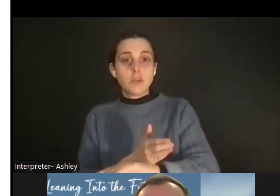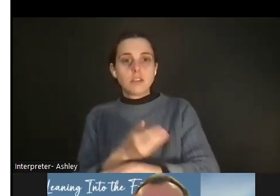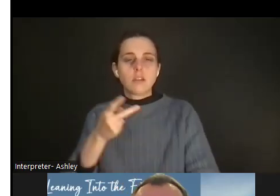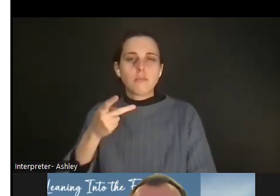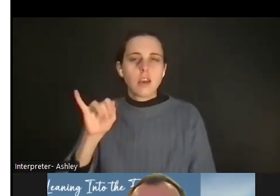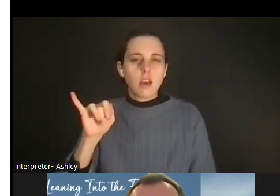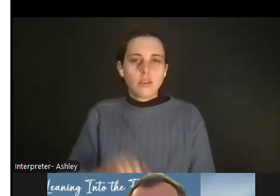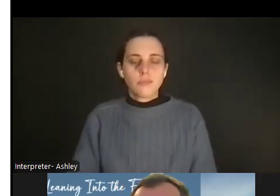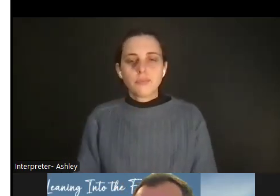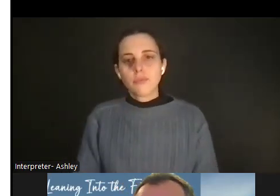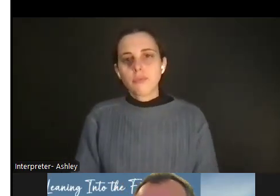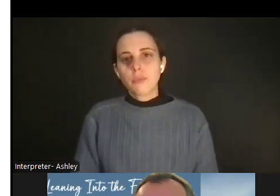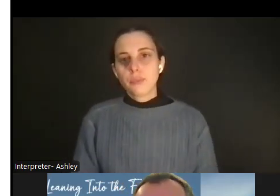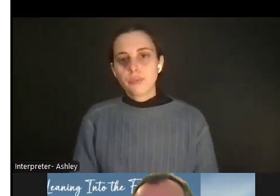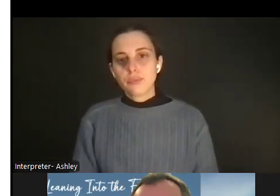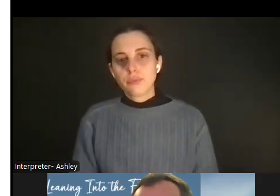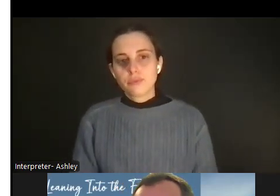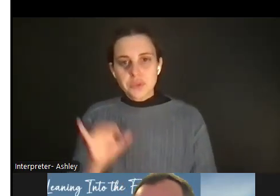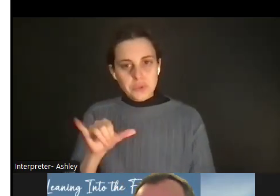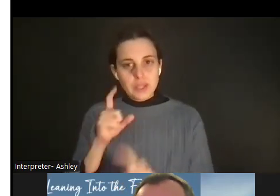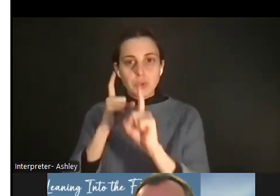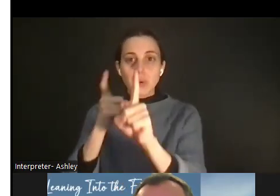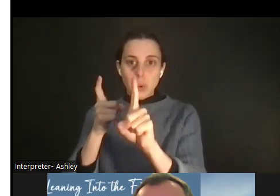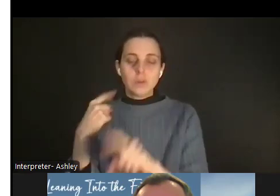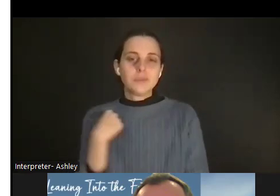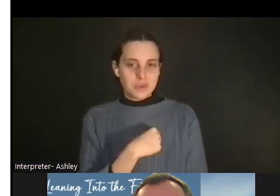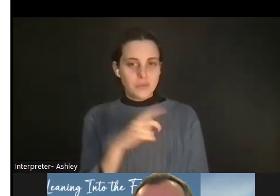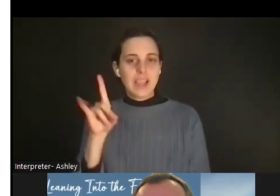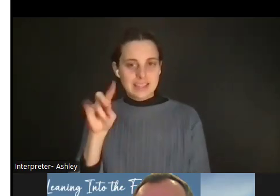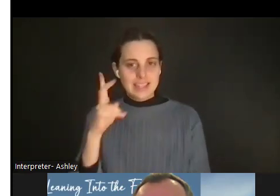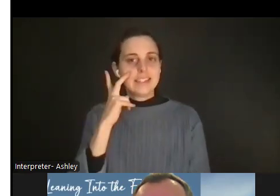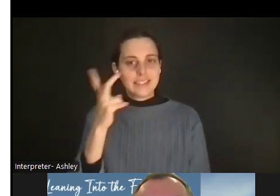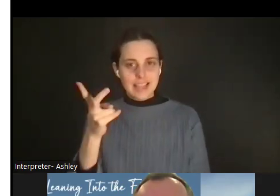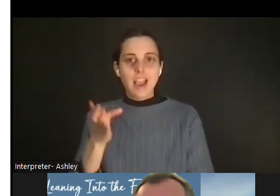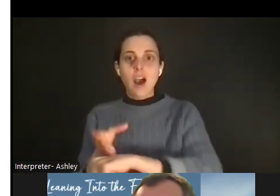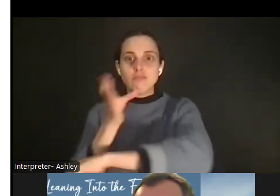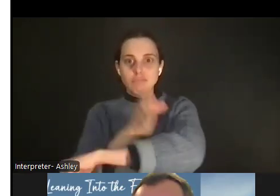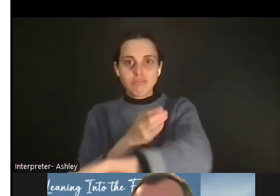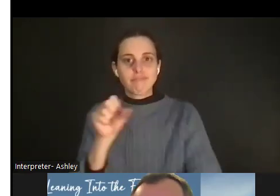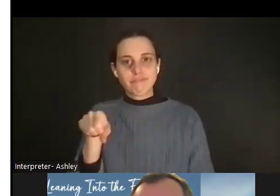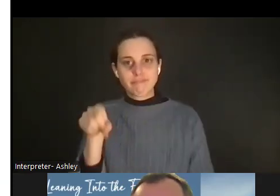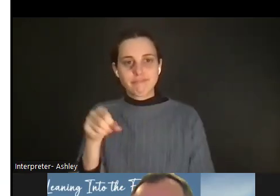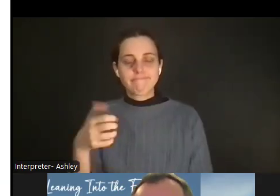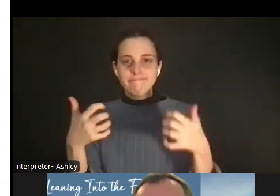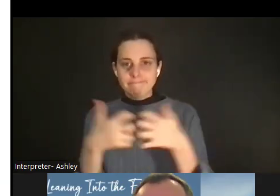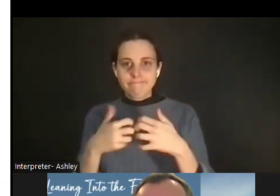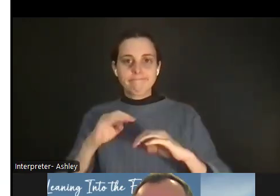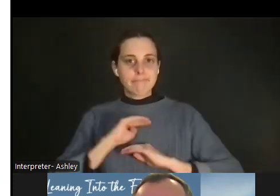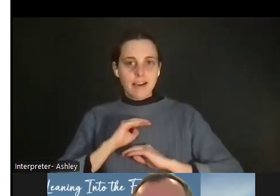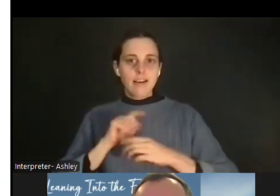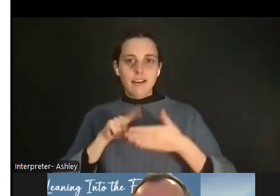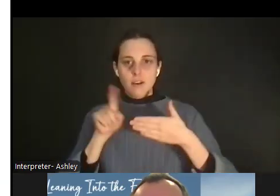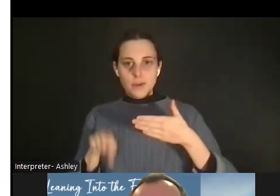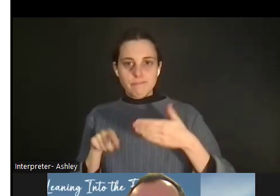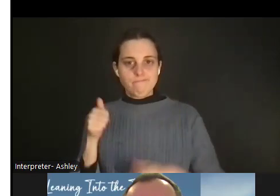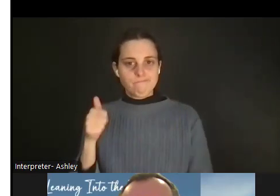And that's what we'll show. That's what we saw in the output. So that's great there.